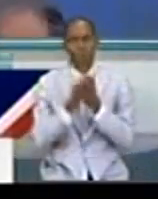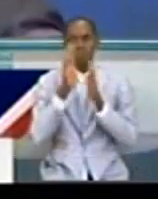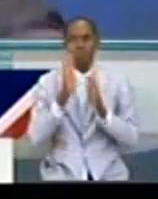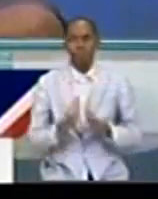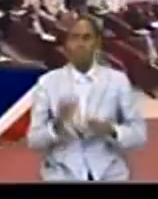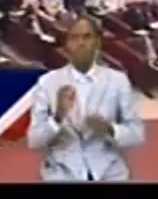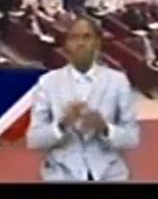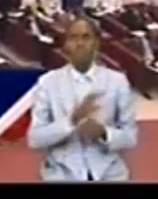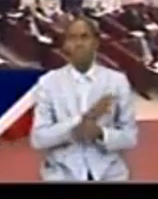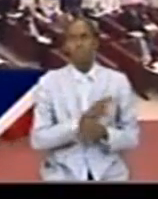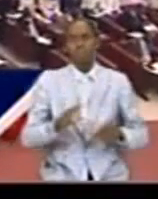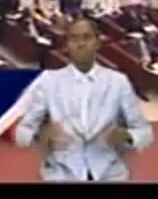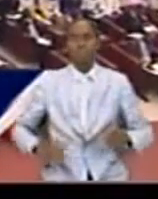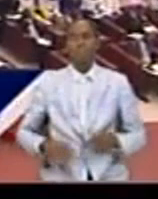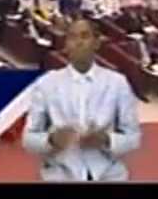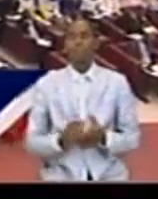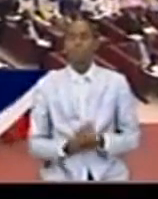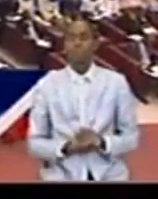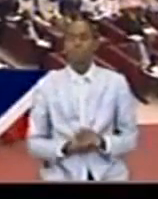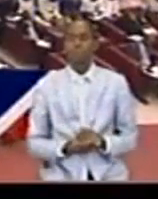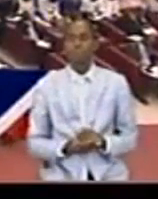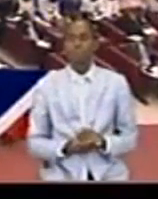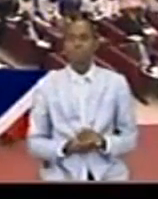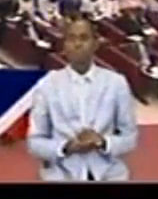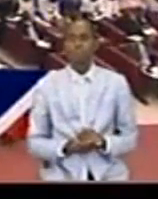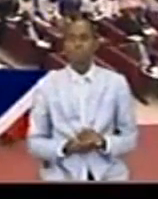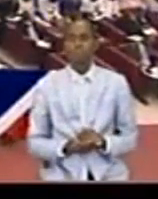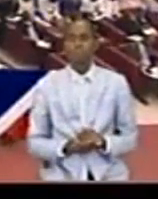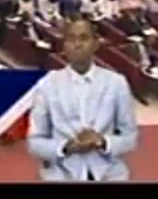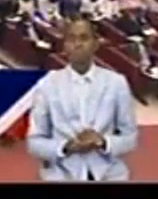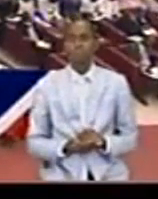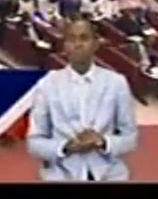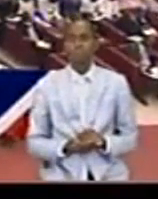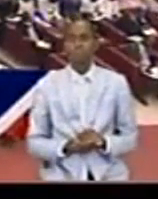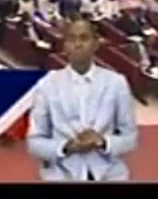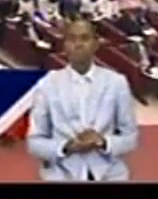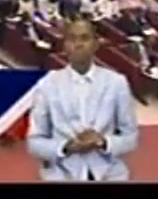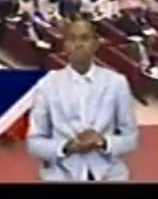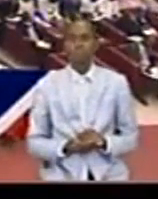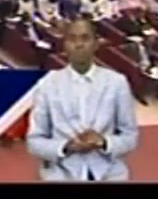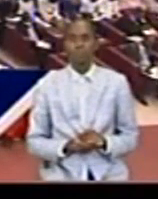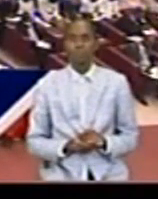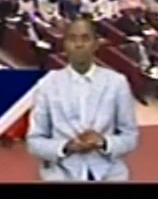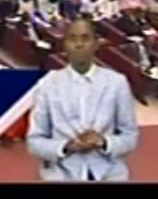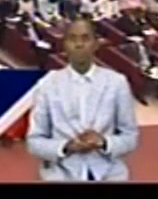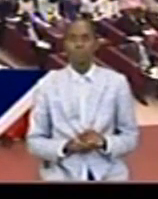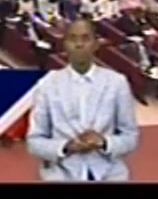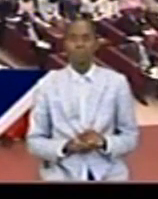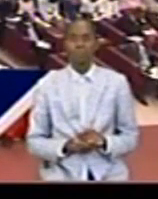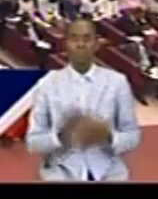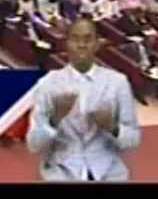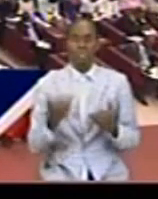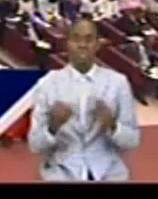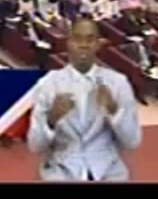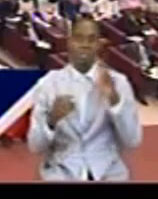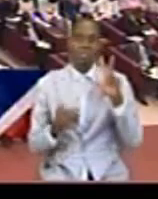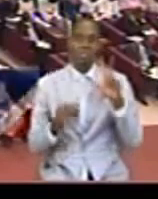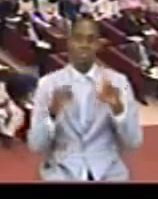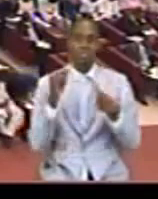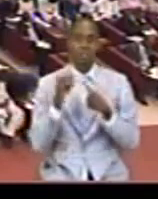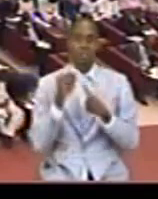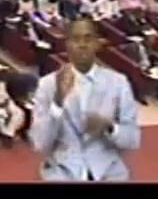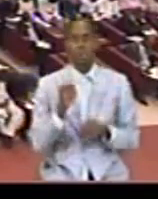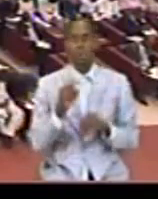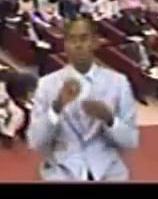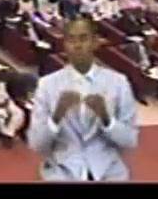purposeful freedom of true believers in Christ. Divided to 3 points. Number